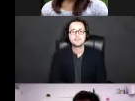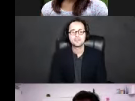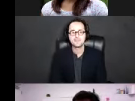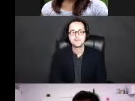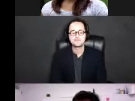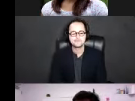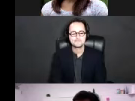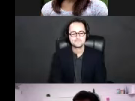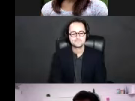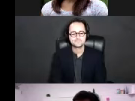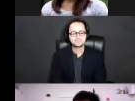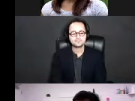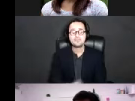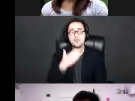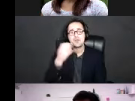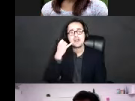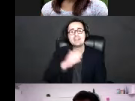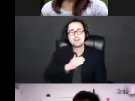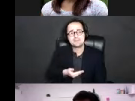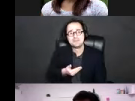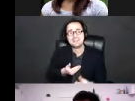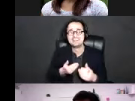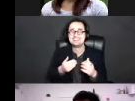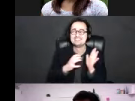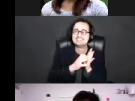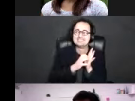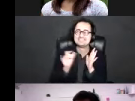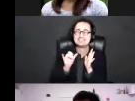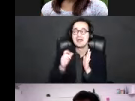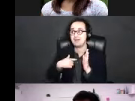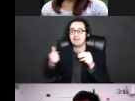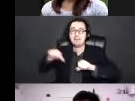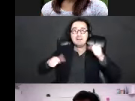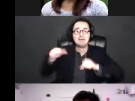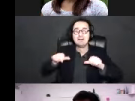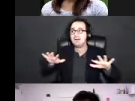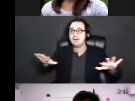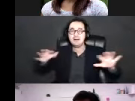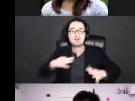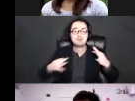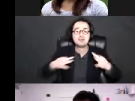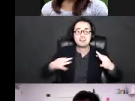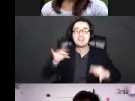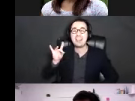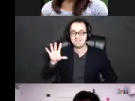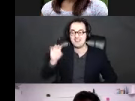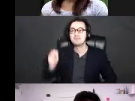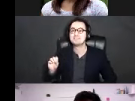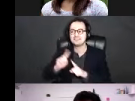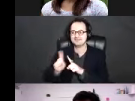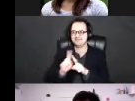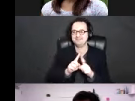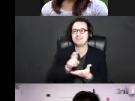our shortcomings to it. I think I got rejected from 80% of the grad programs I applied to too. So, oh, wow, lost for